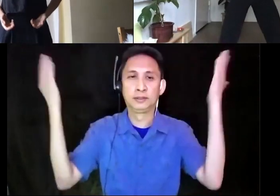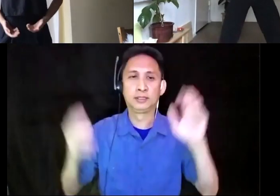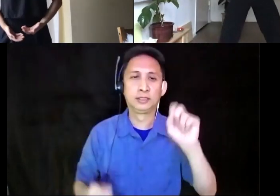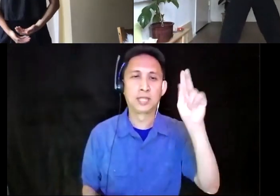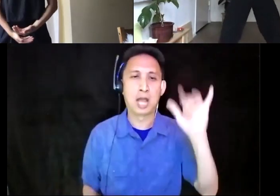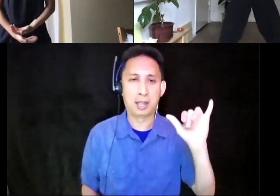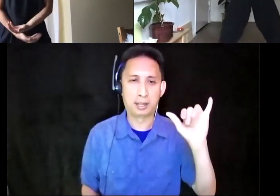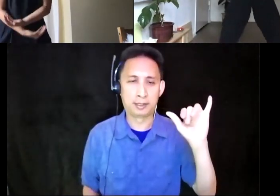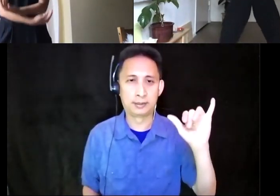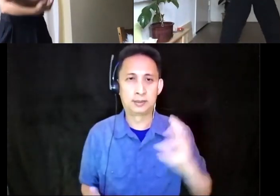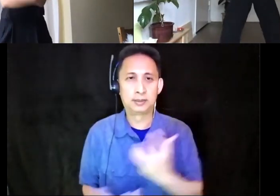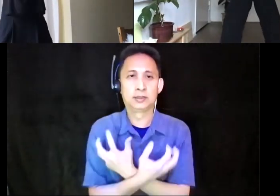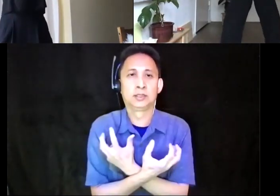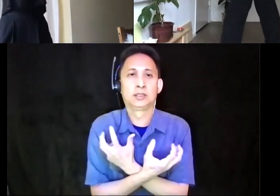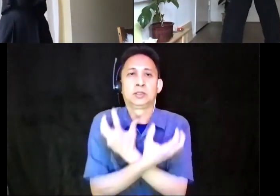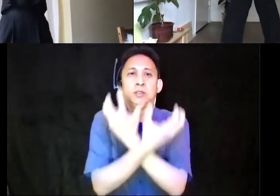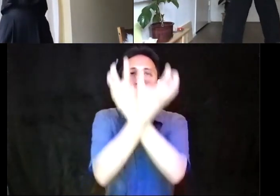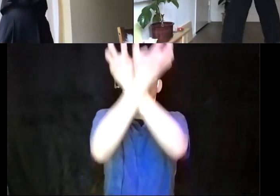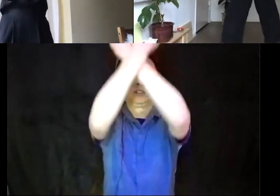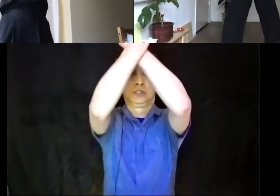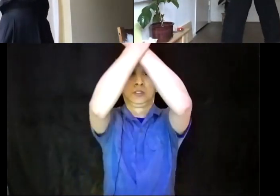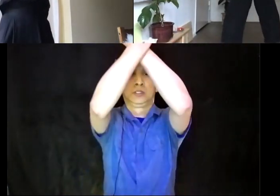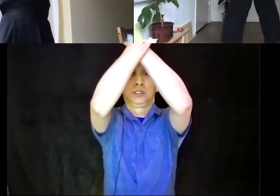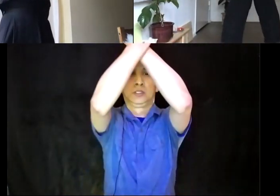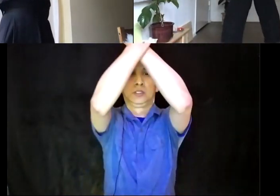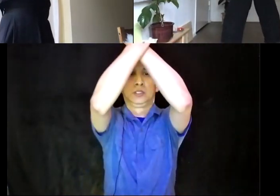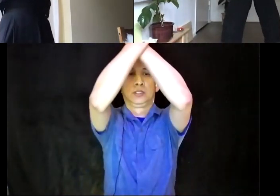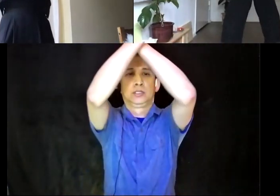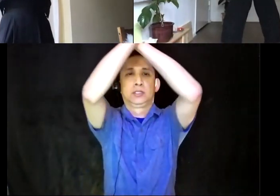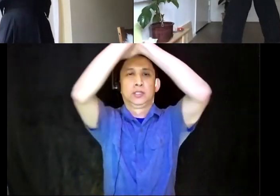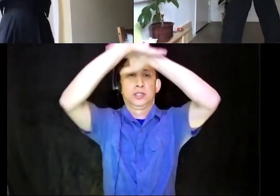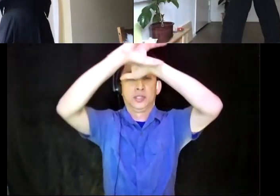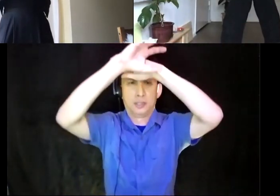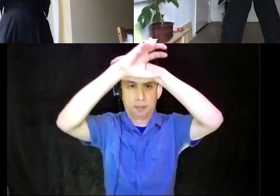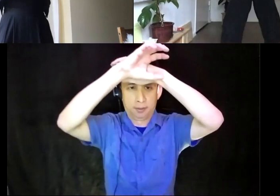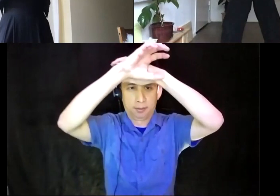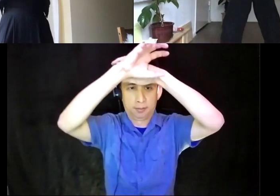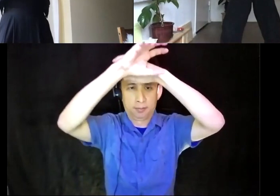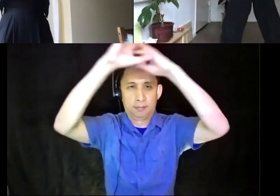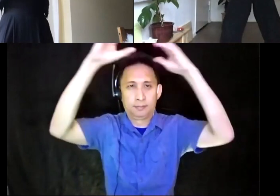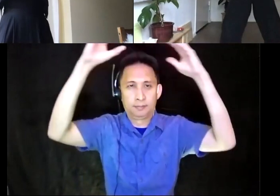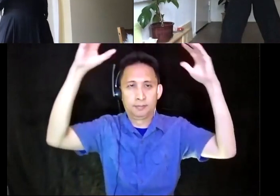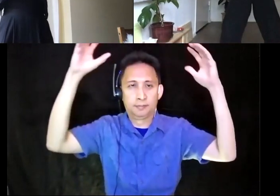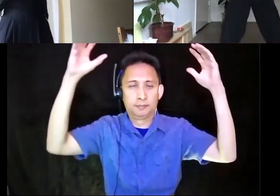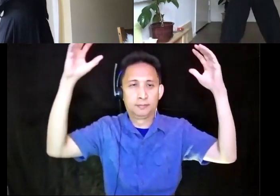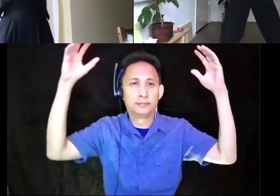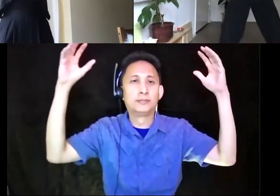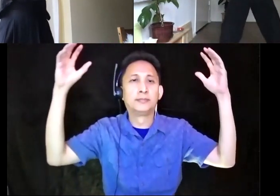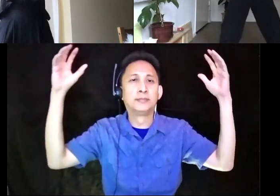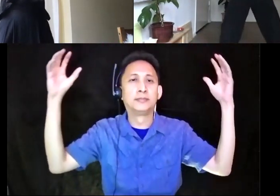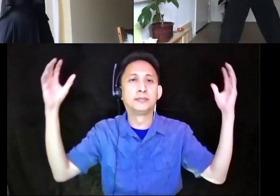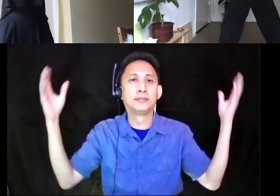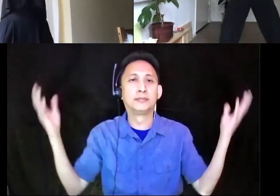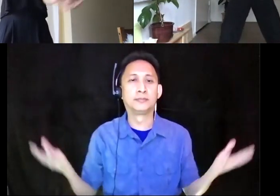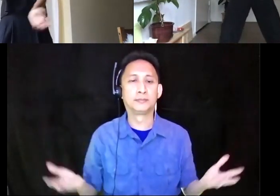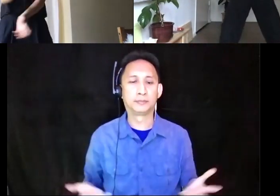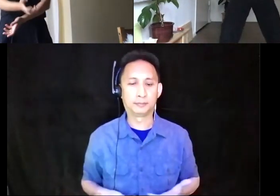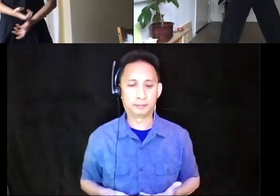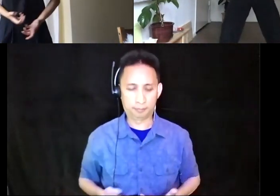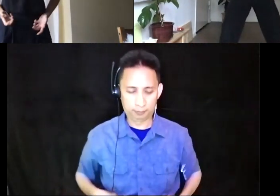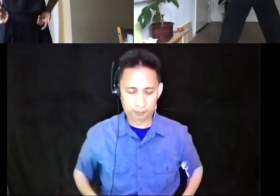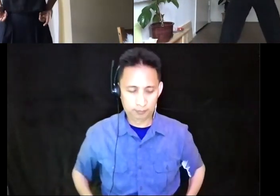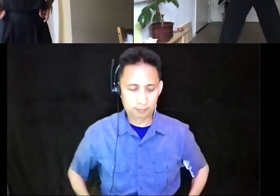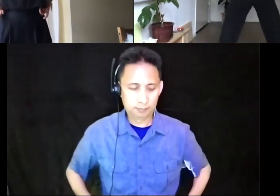So breathing in, now he claws the sky. Breathing out, hands return to